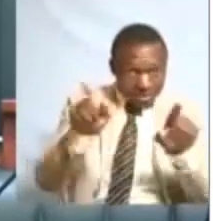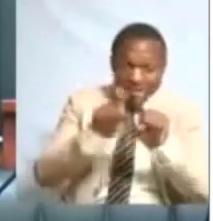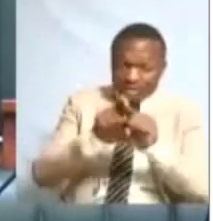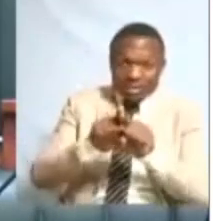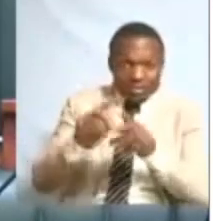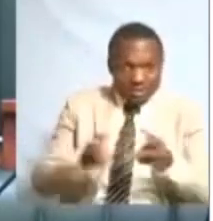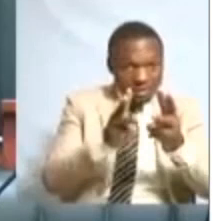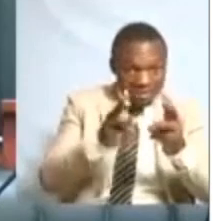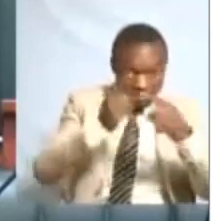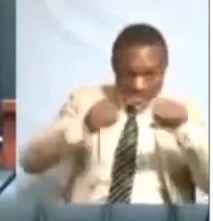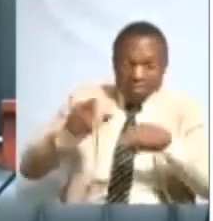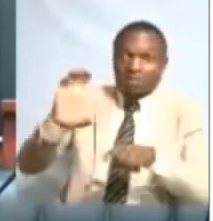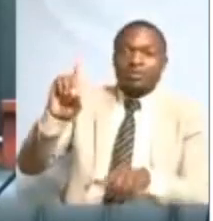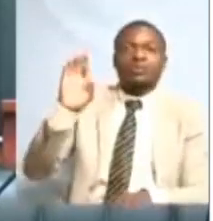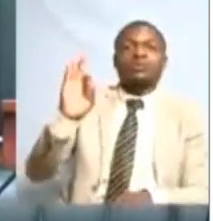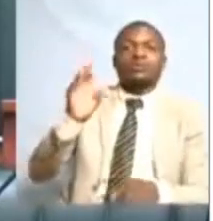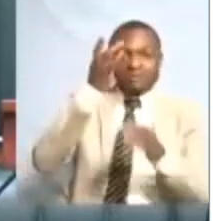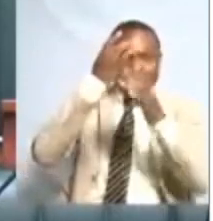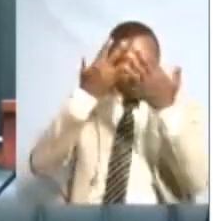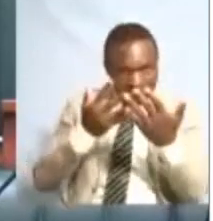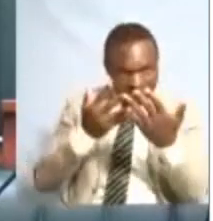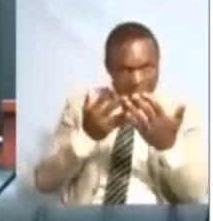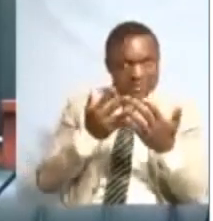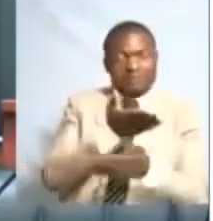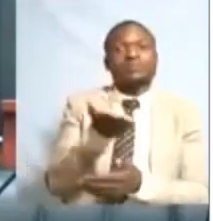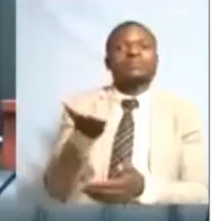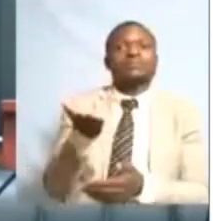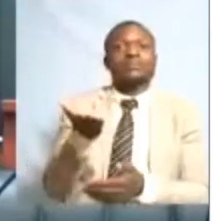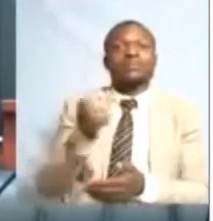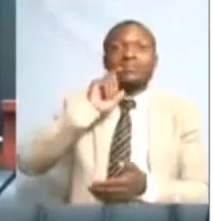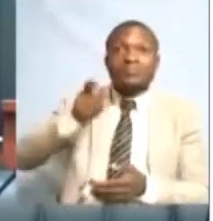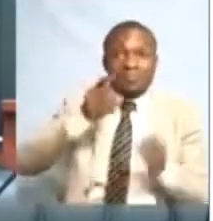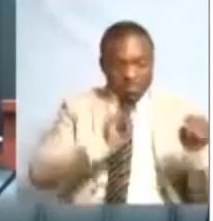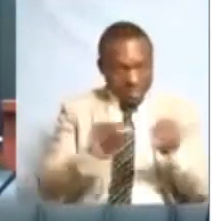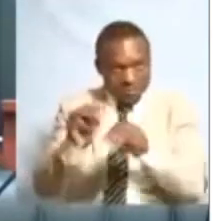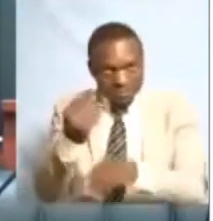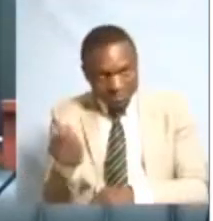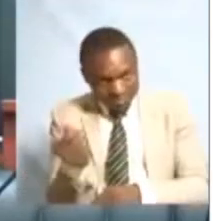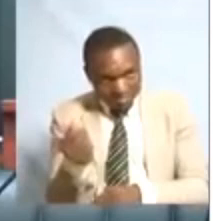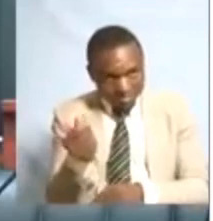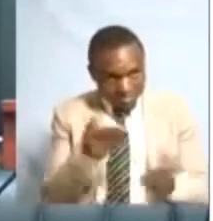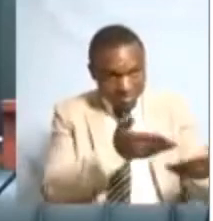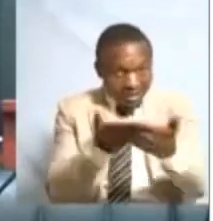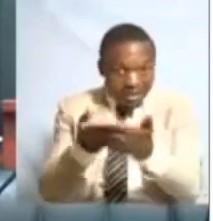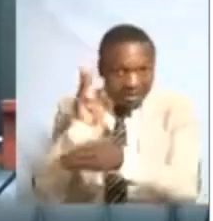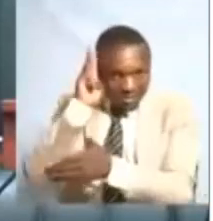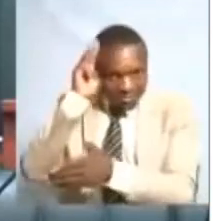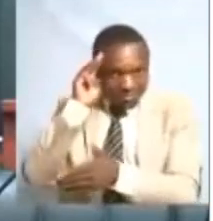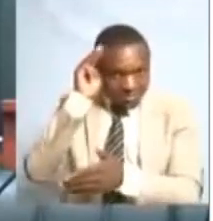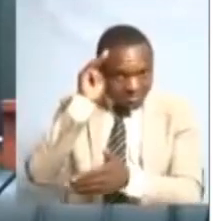The same way you have done on CDF is our expectation. It was our expectation that you should have moved money from these